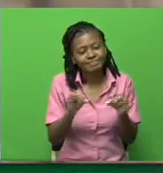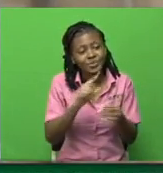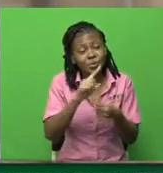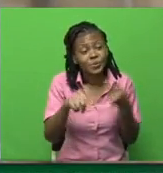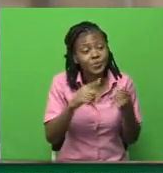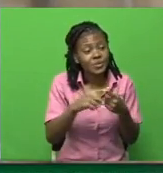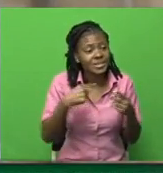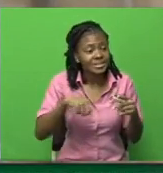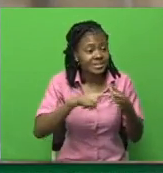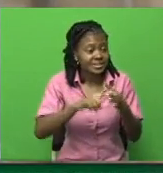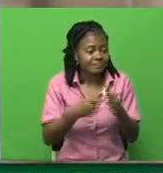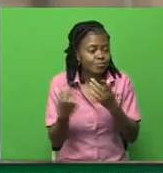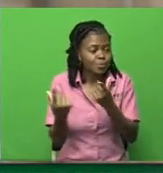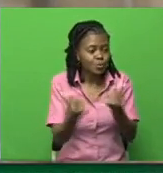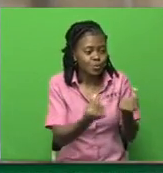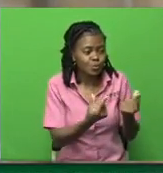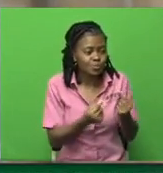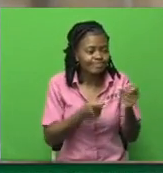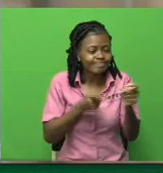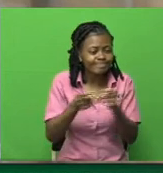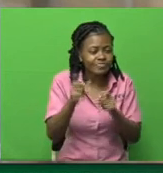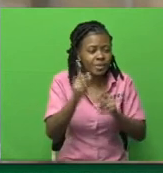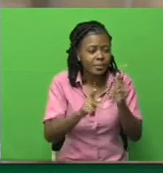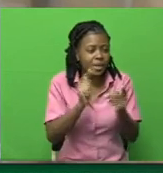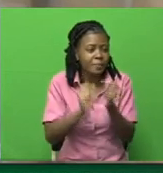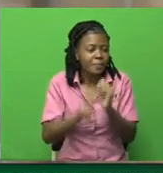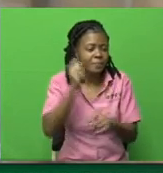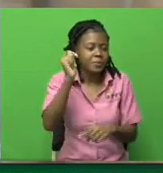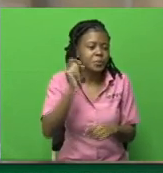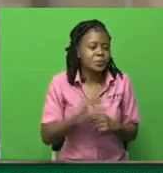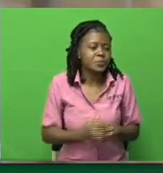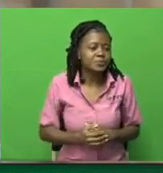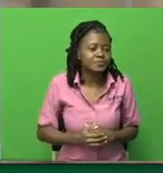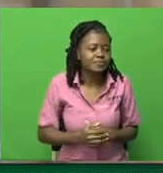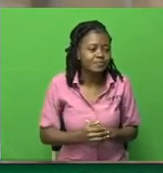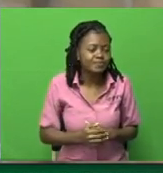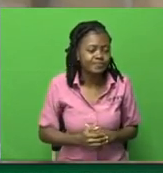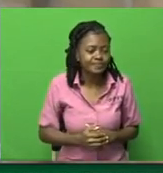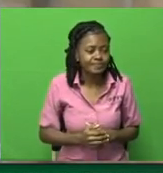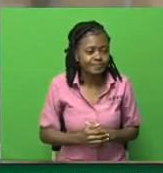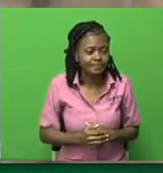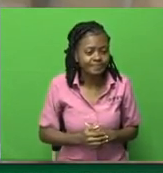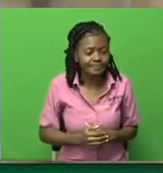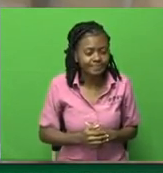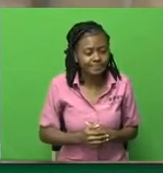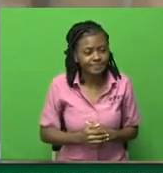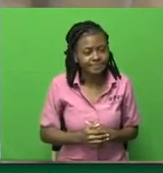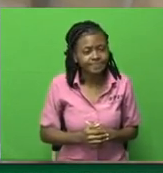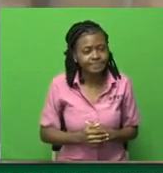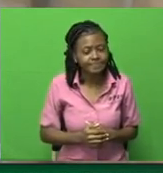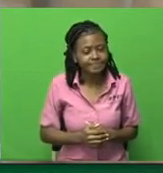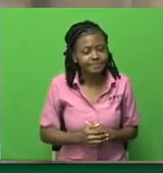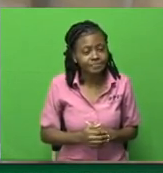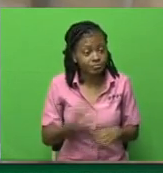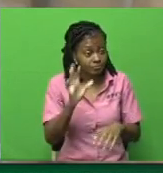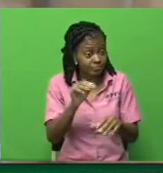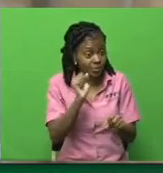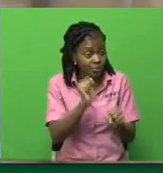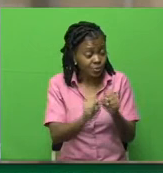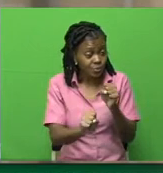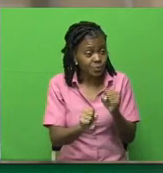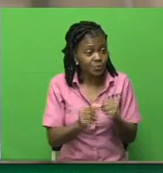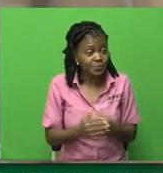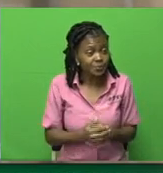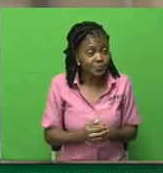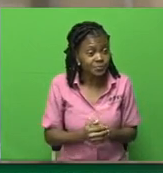task of governing the people of Trinidad and Tobago so Madam speaker the transformation